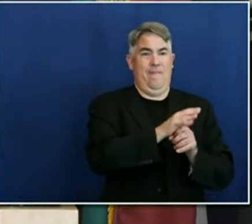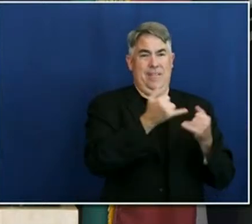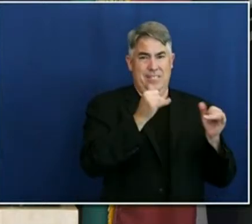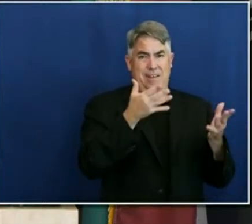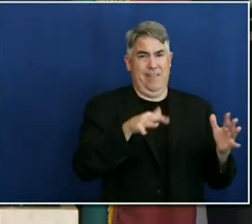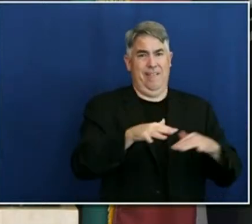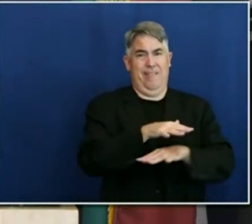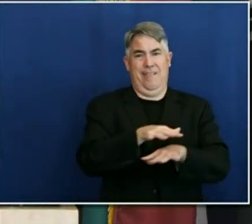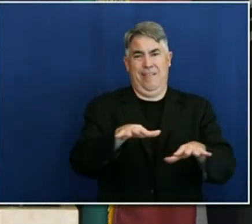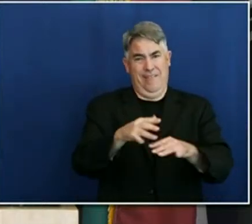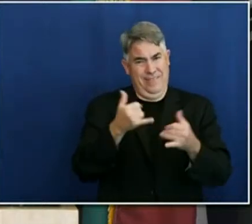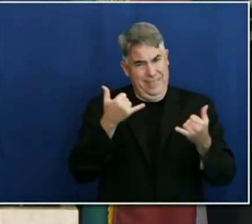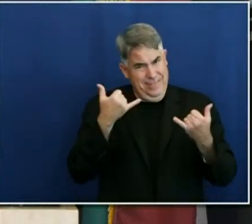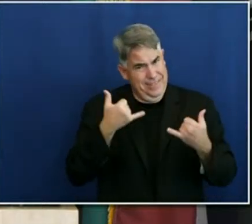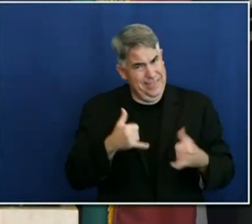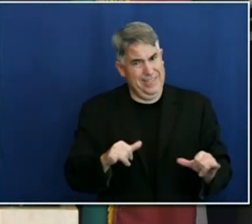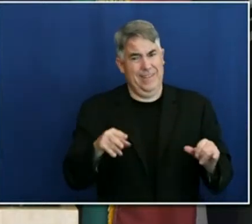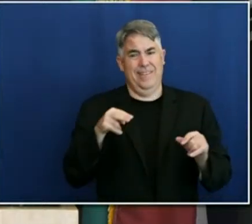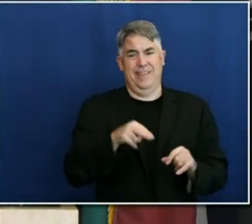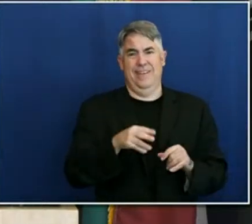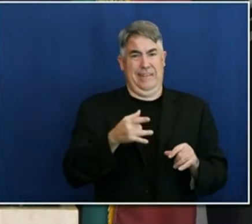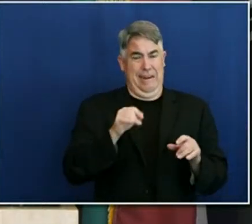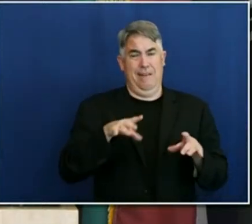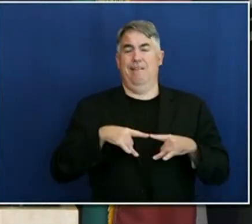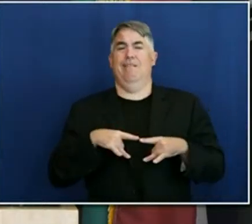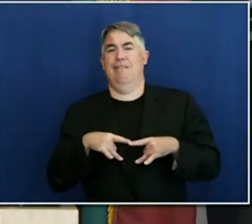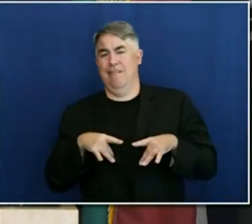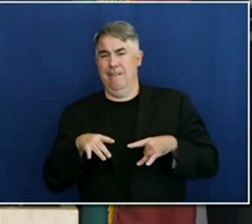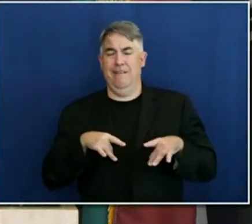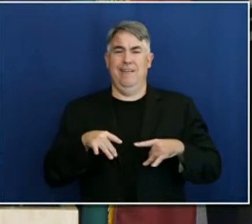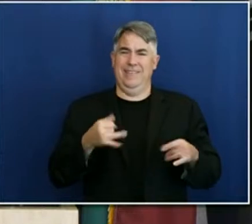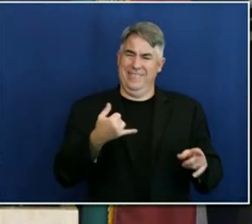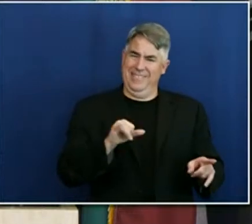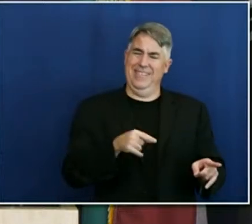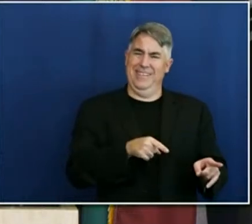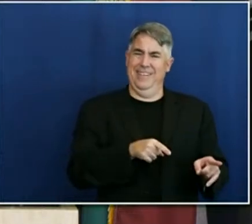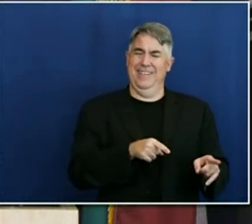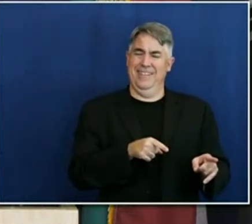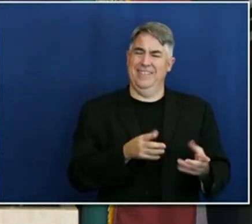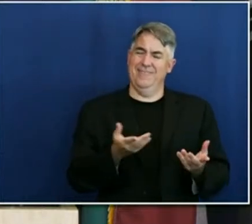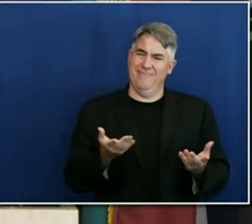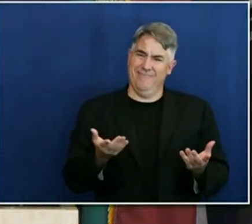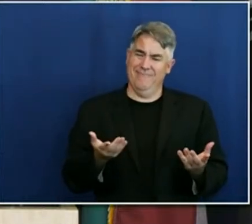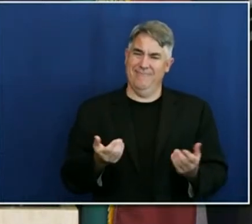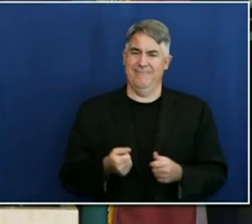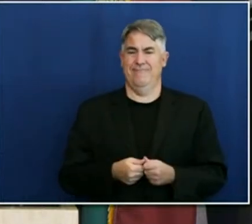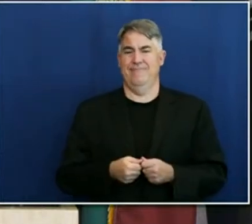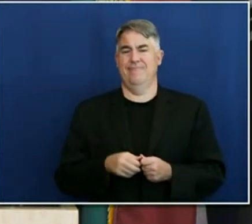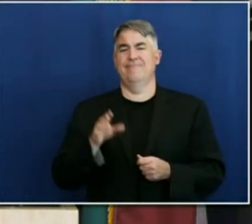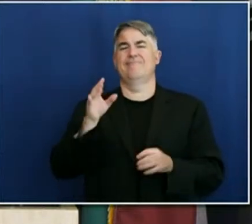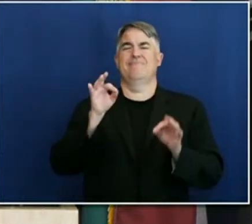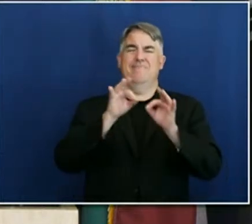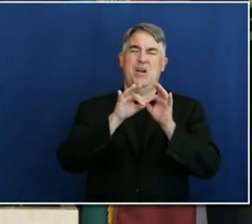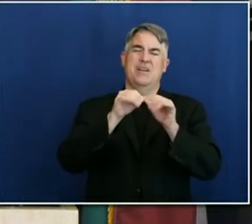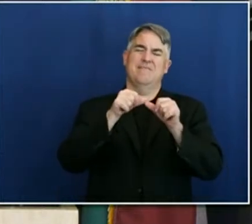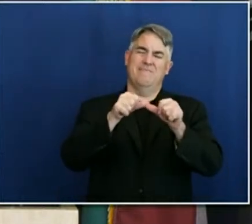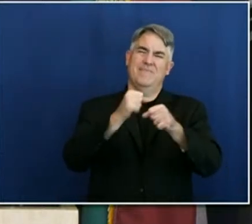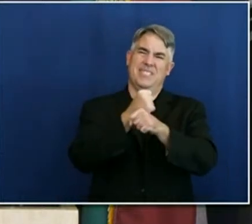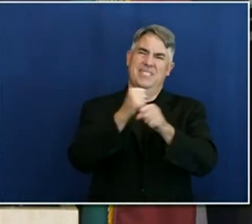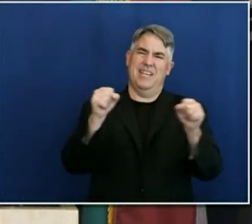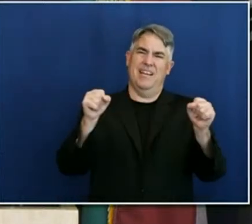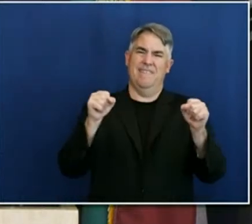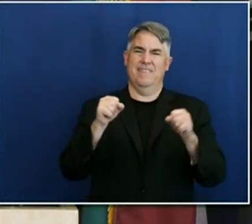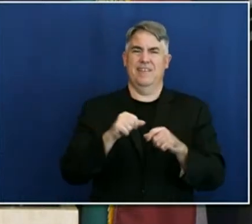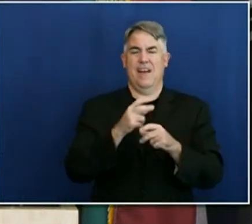to just continue to be safe as we work our way out of there. I think as we come out of this recovery, you know, we're being safe, we're being cautious, we're getting our economy up and